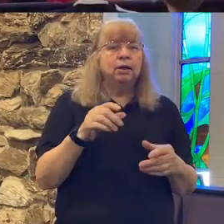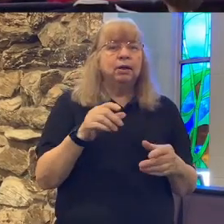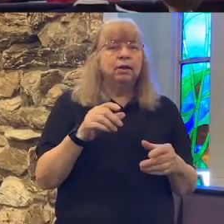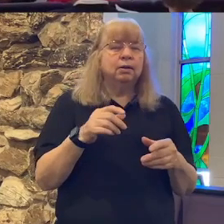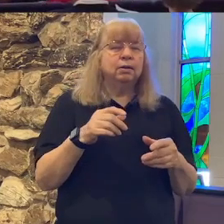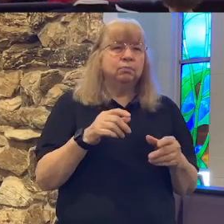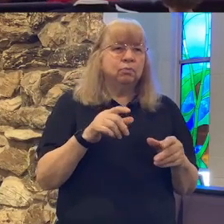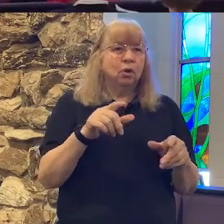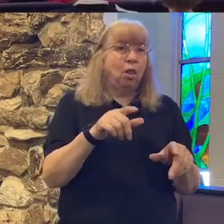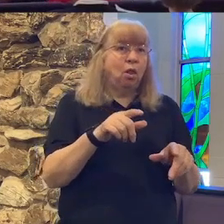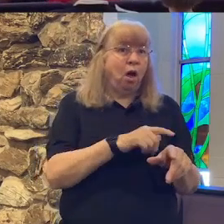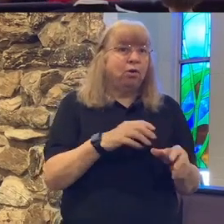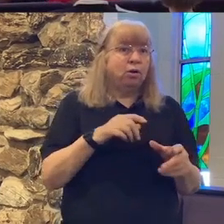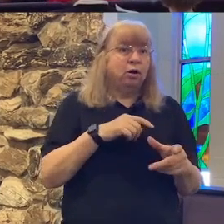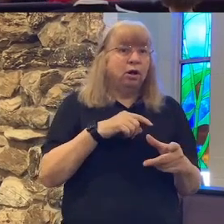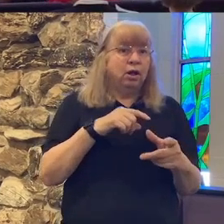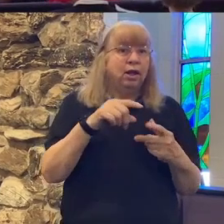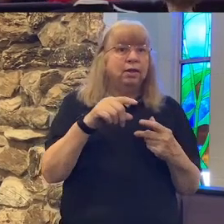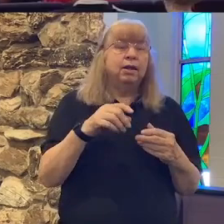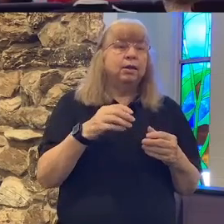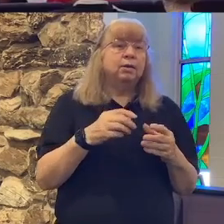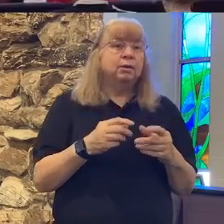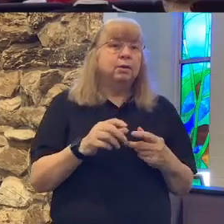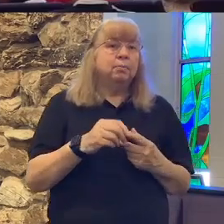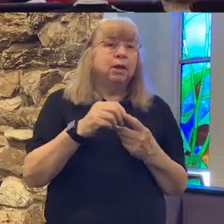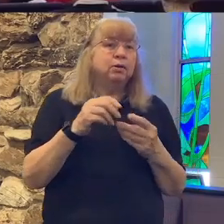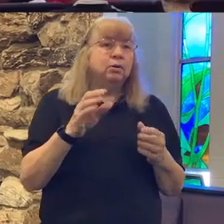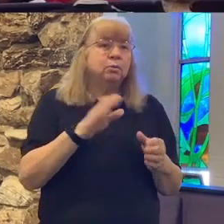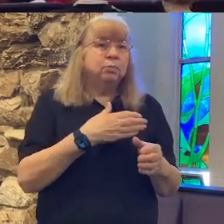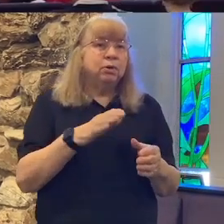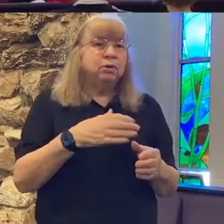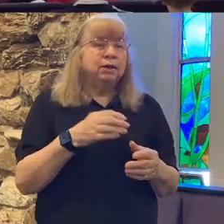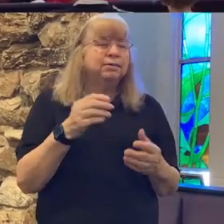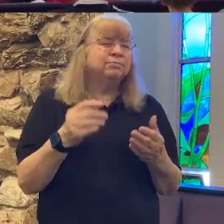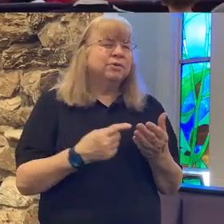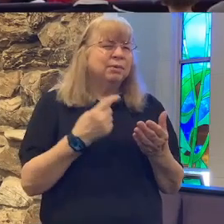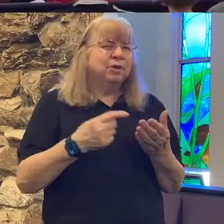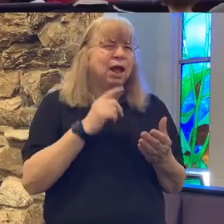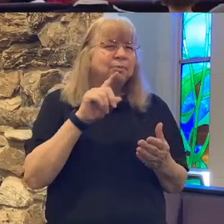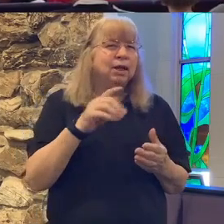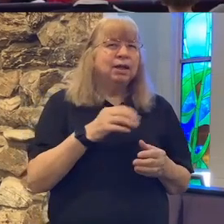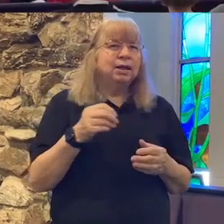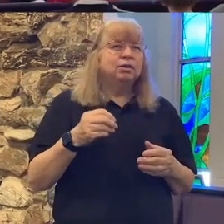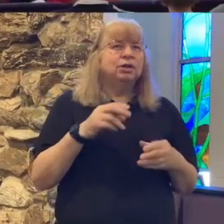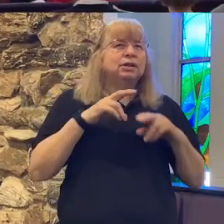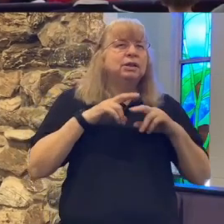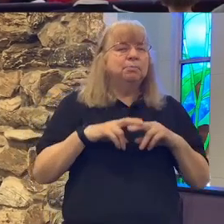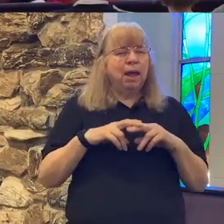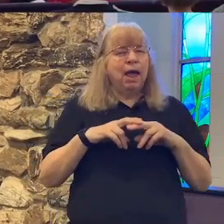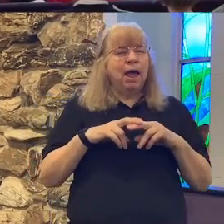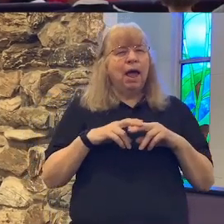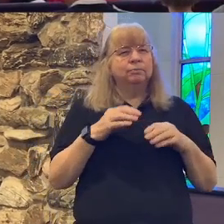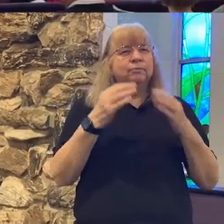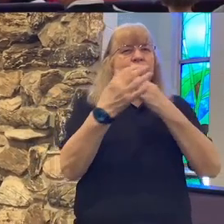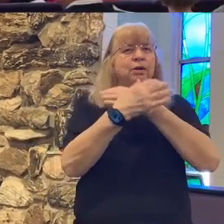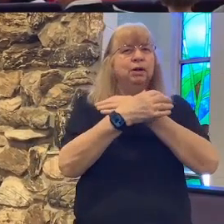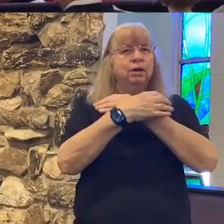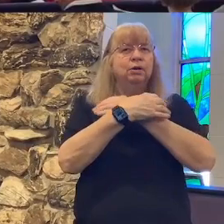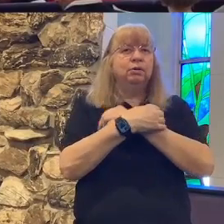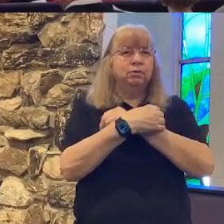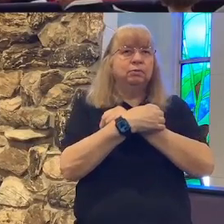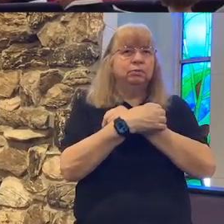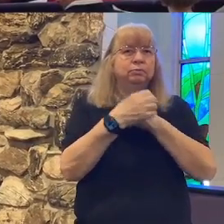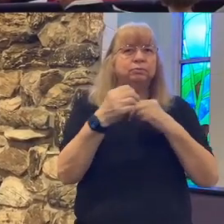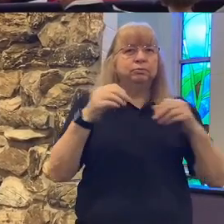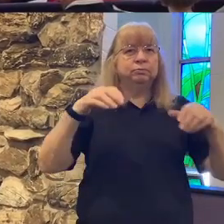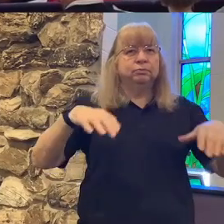the special music sometimes is. So we hope you'll sit back and relax. And there'll